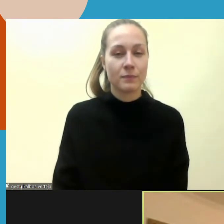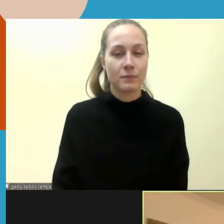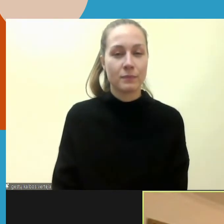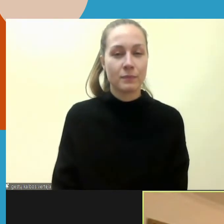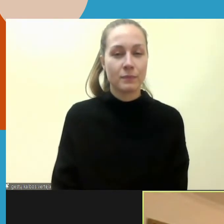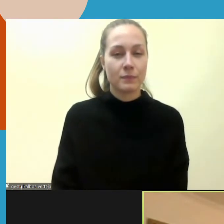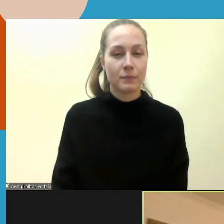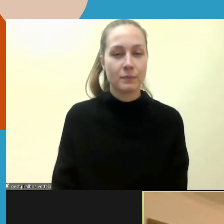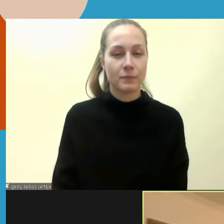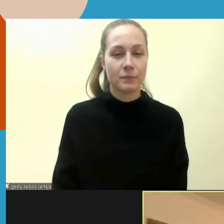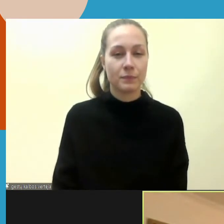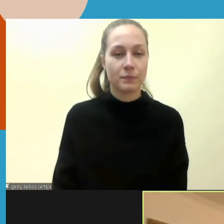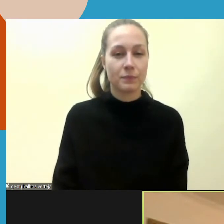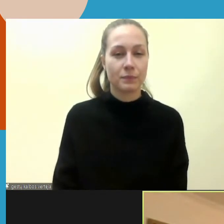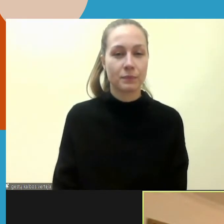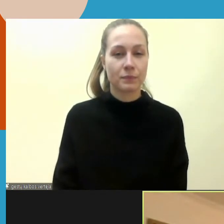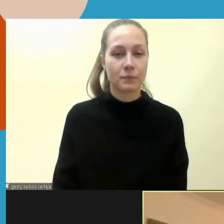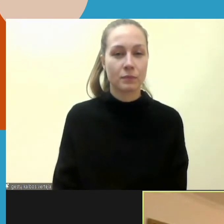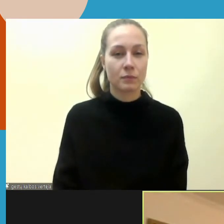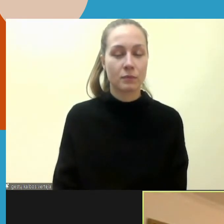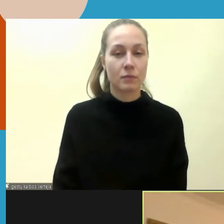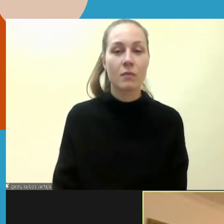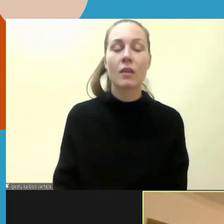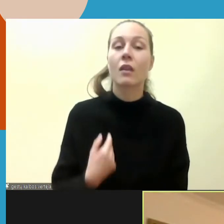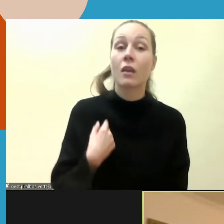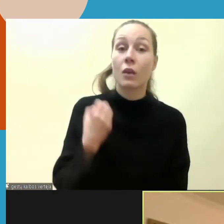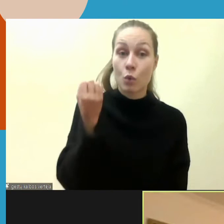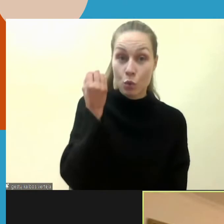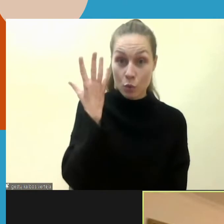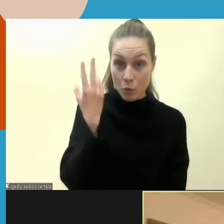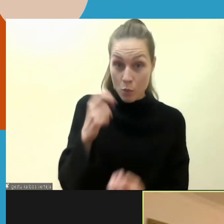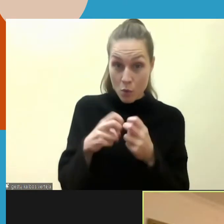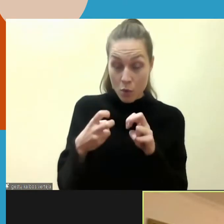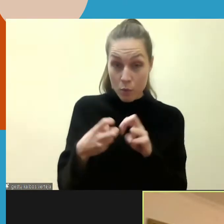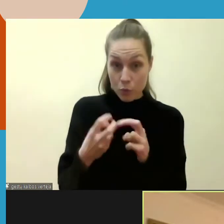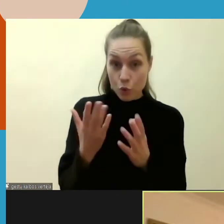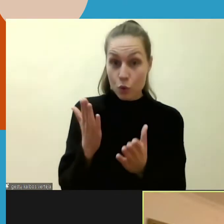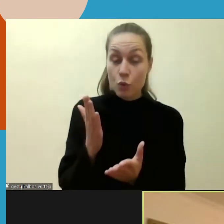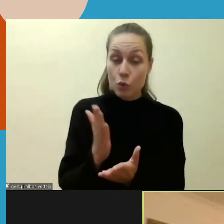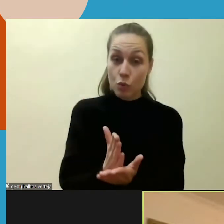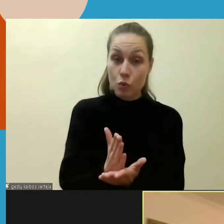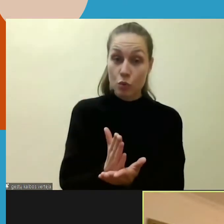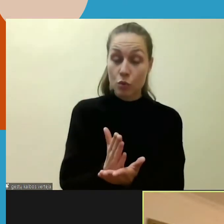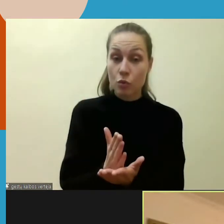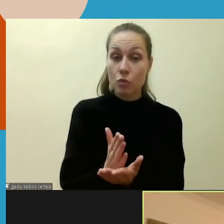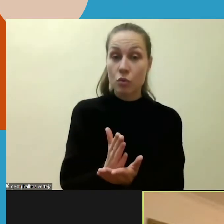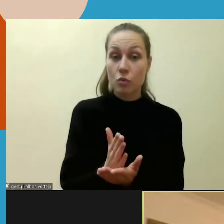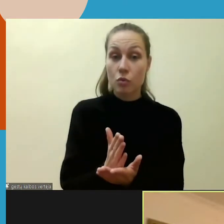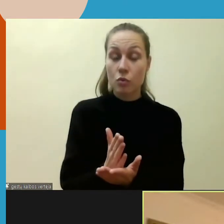with the police, with what is referred to as police culture, which